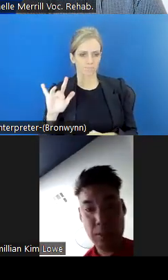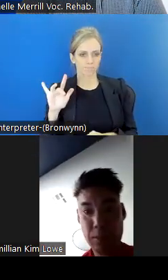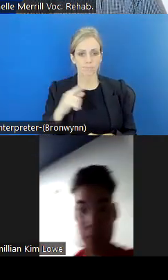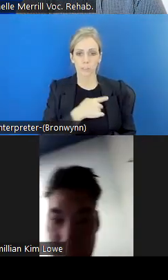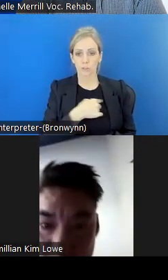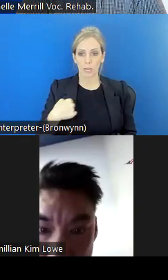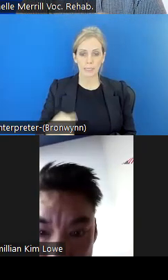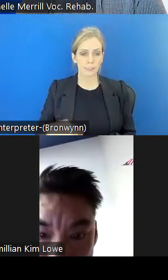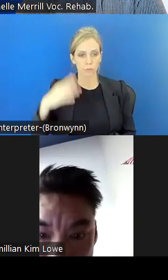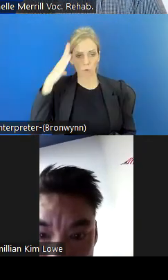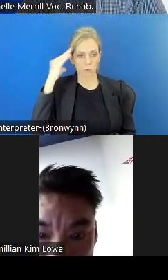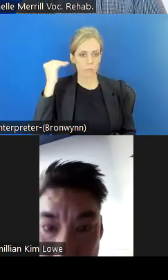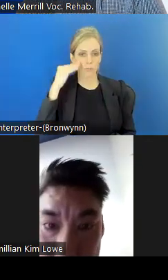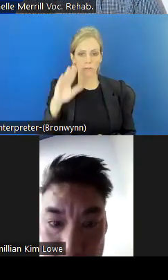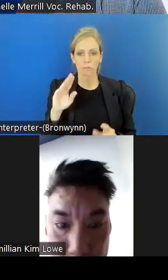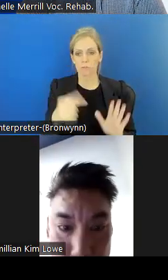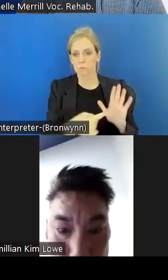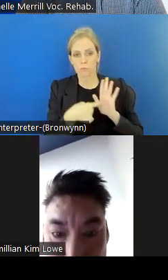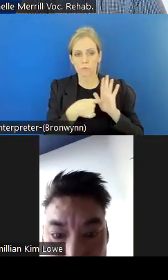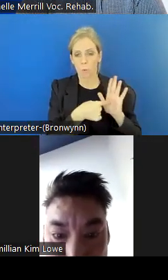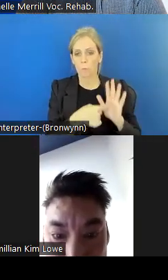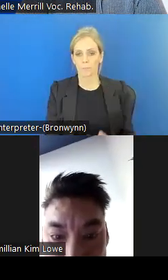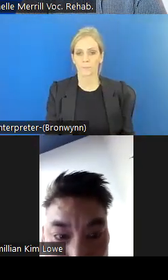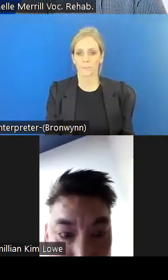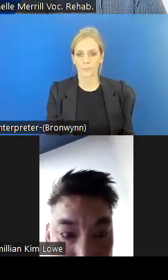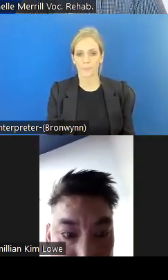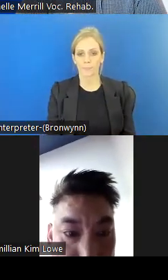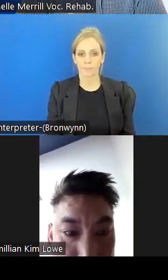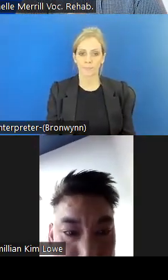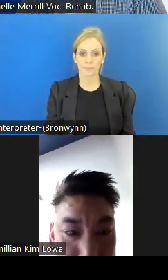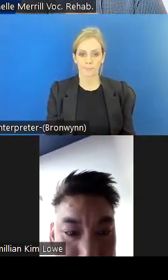Chinese or Korean just to illustrate the point.